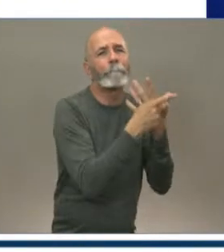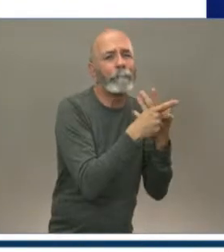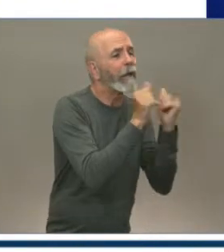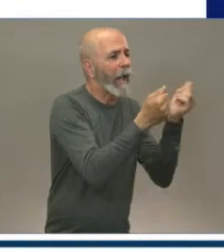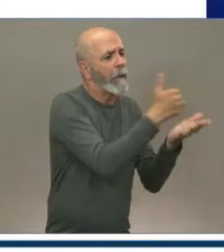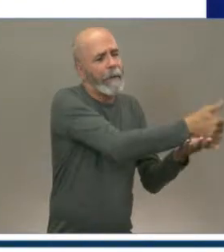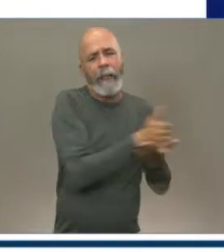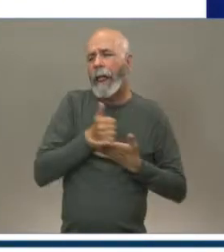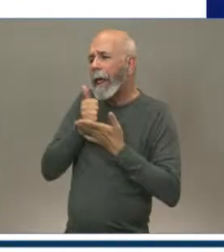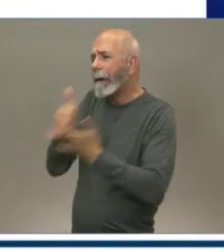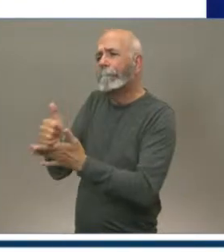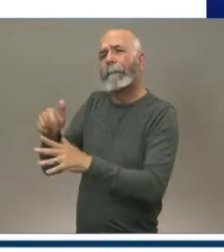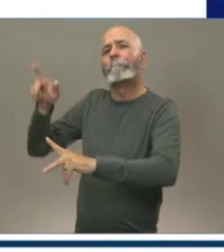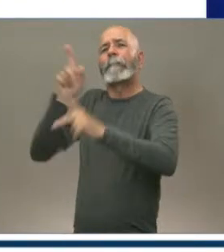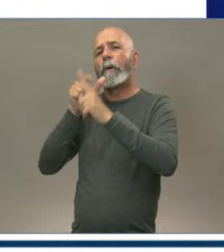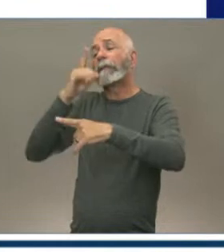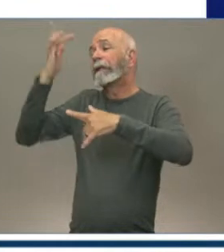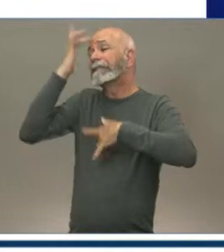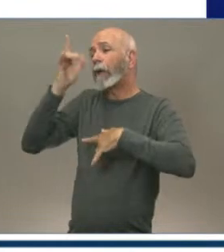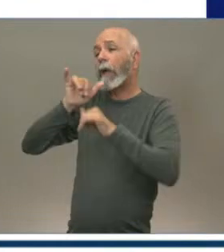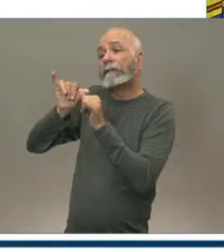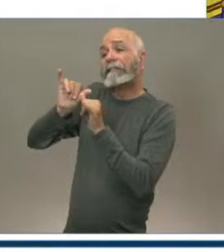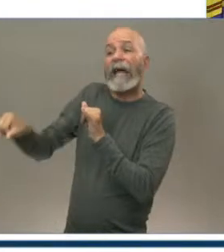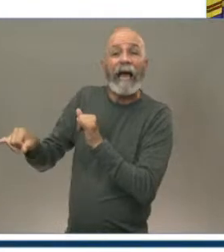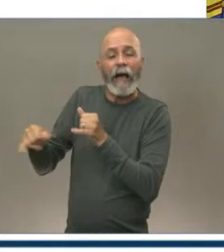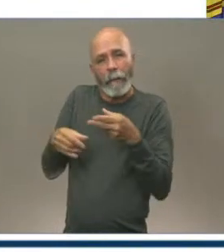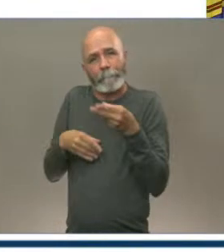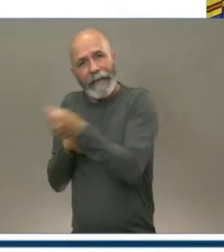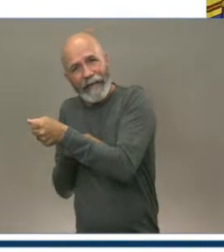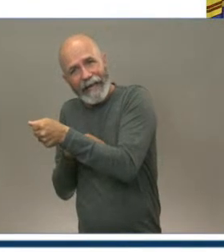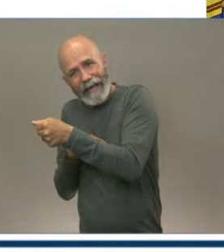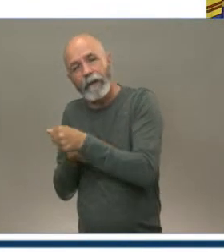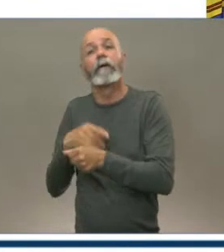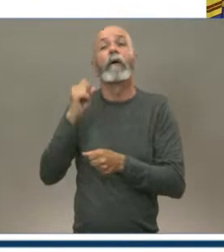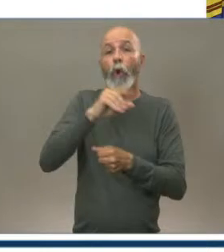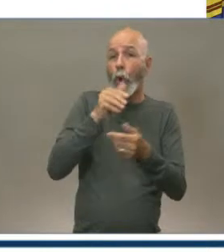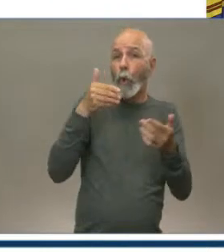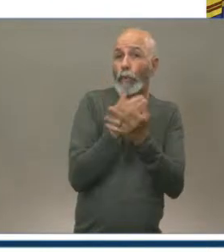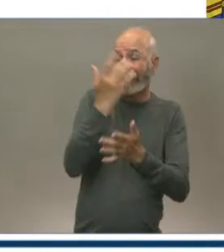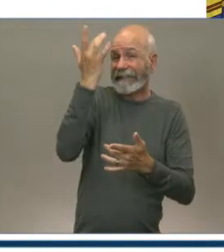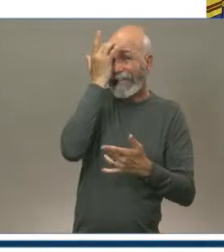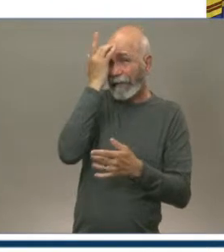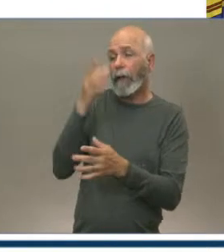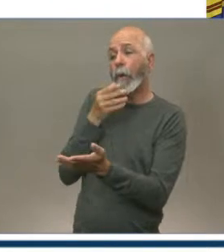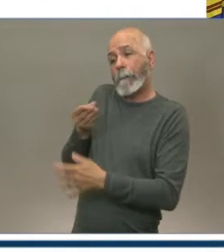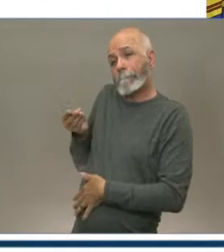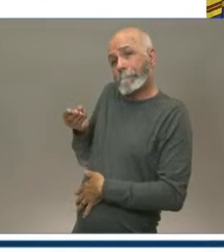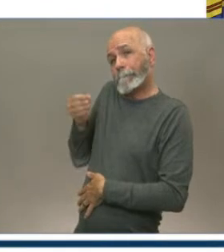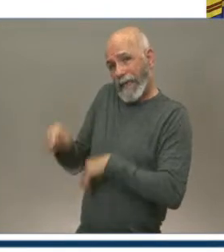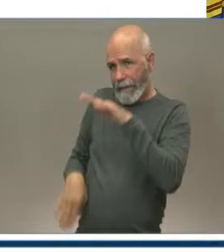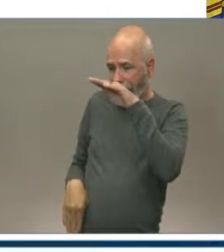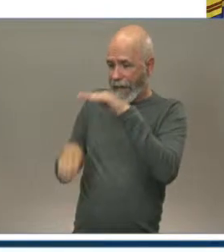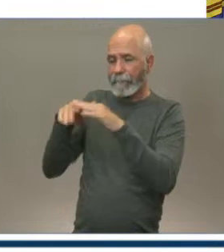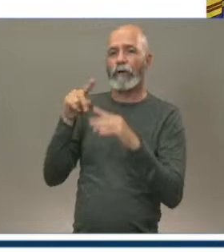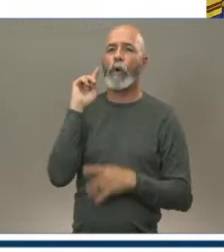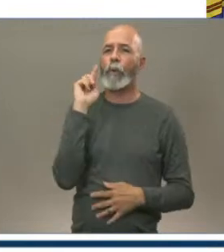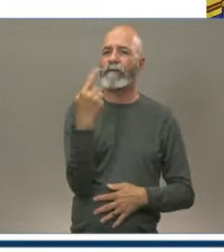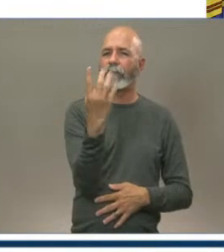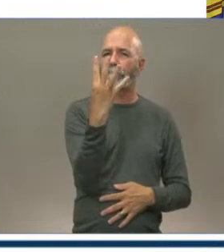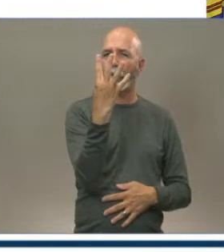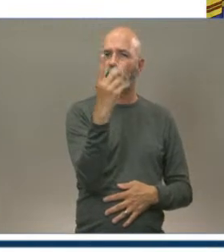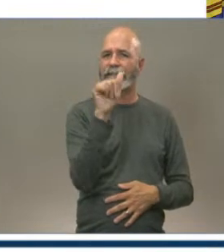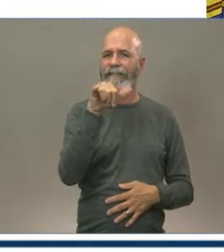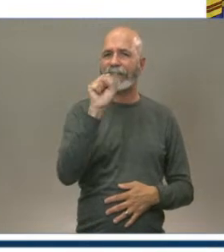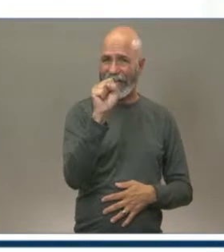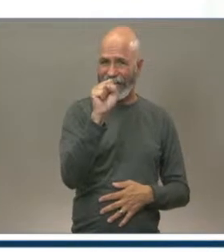we're announcing a new paid sick leave program. It allows for workers to qualify for up to 4 paid sick days, and this is to complement that